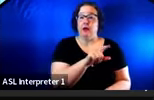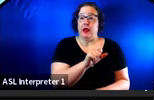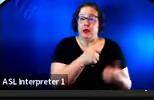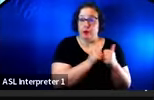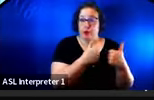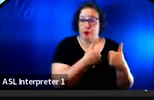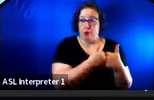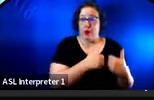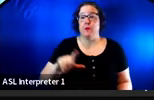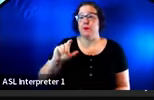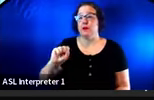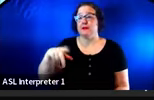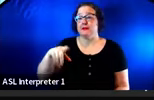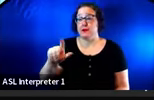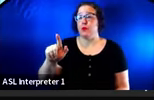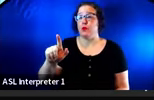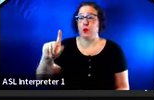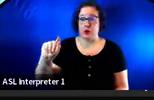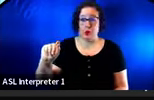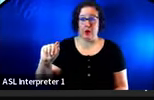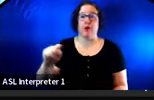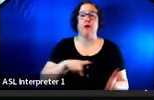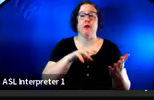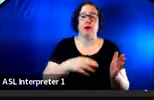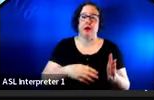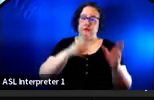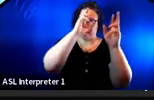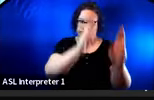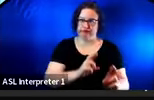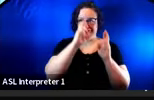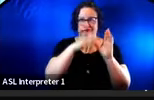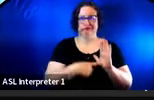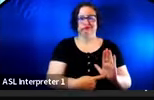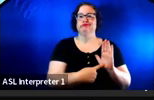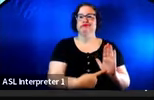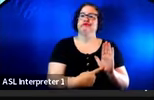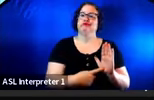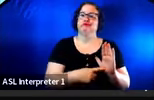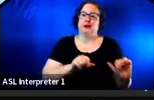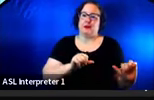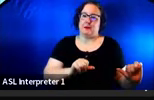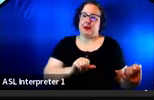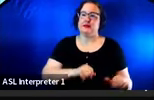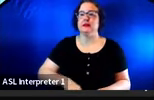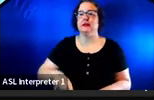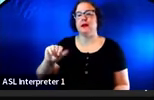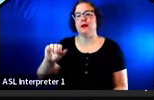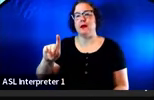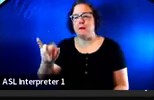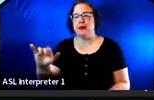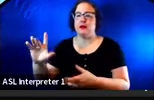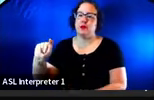fortunate privilege of representing the organization in this capacity and partnering with Ability Tools and getting some of